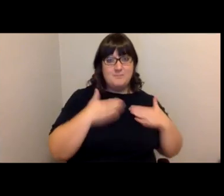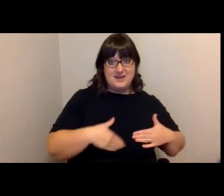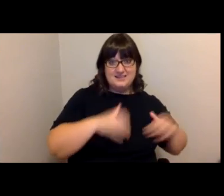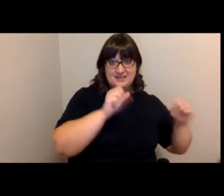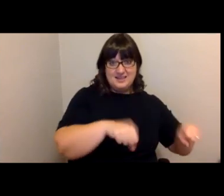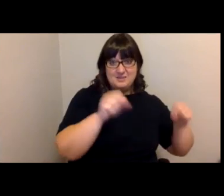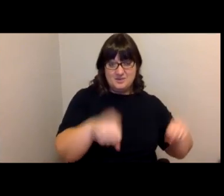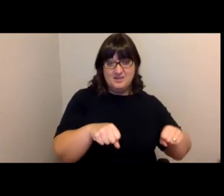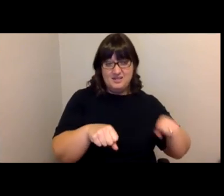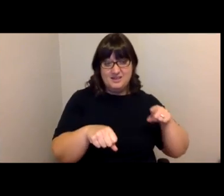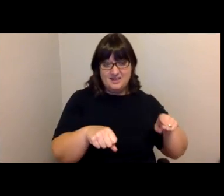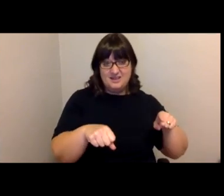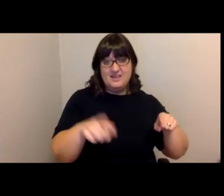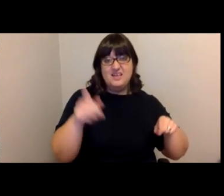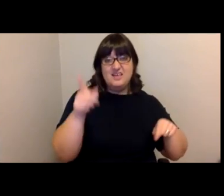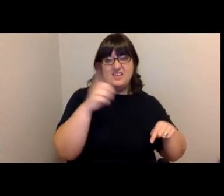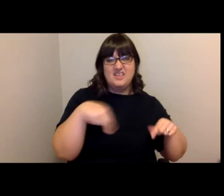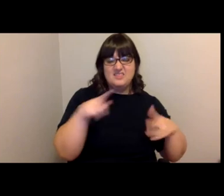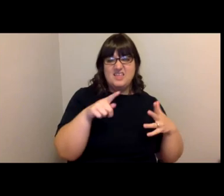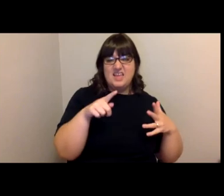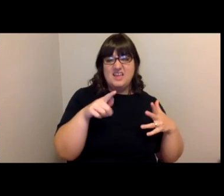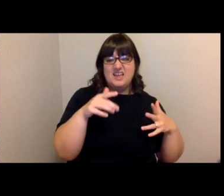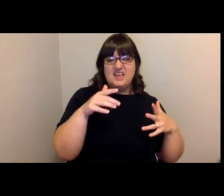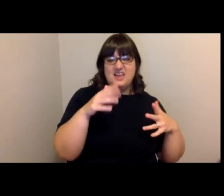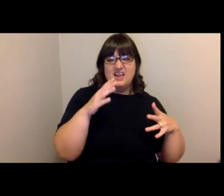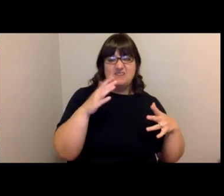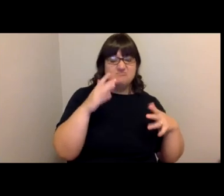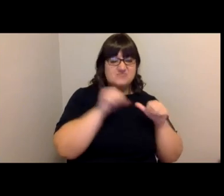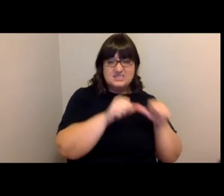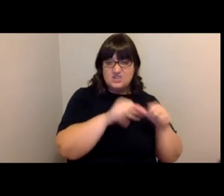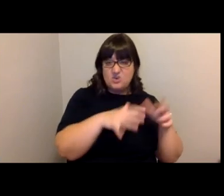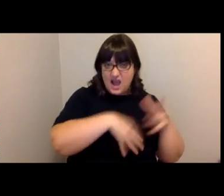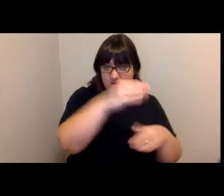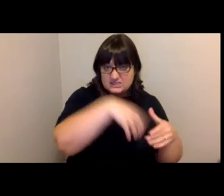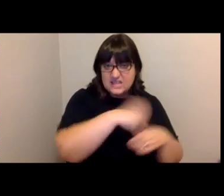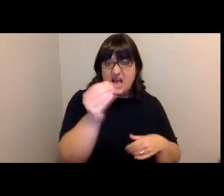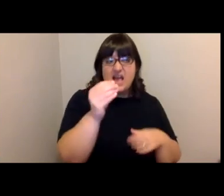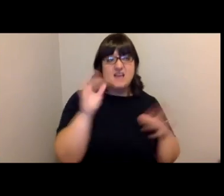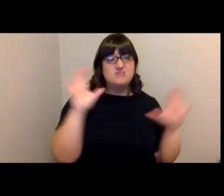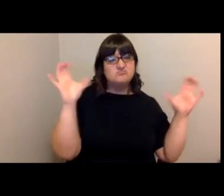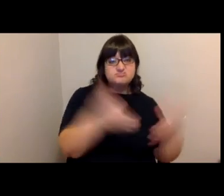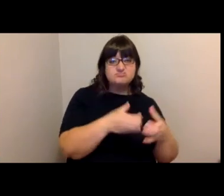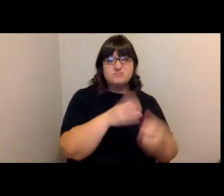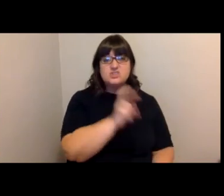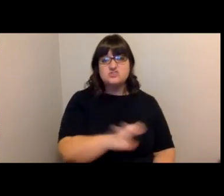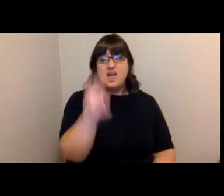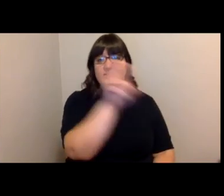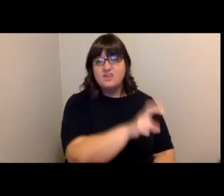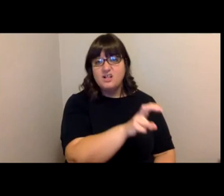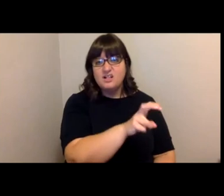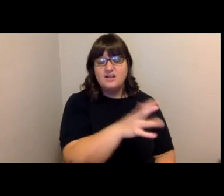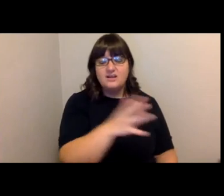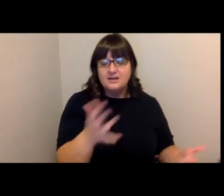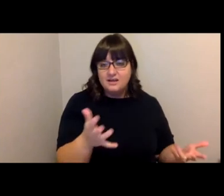viral vulnerability for granted by continuing to go out, host gatherings, travel unnecessarily, etc.,